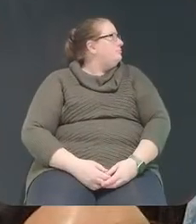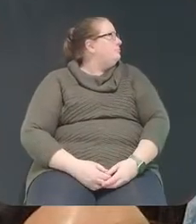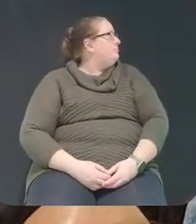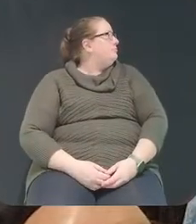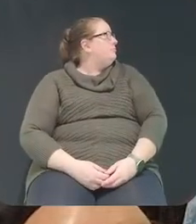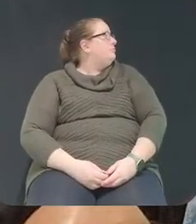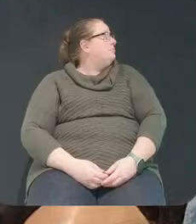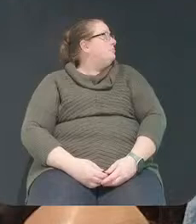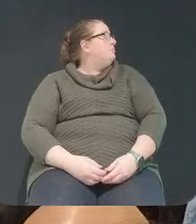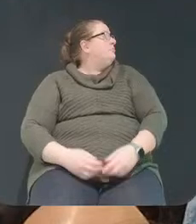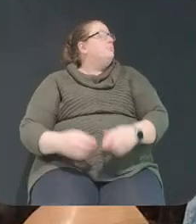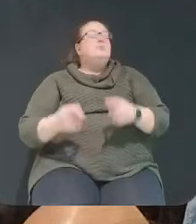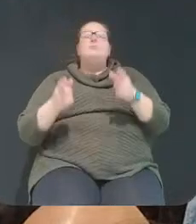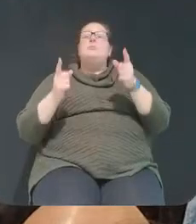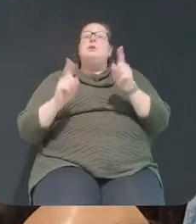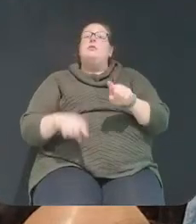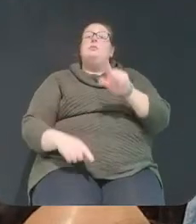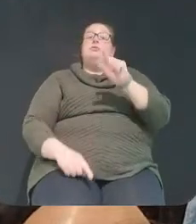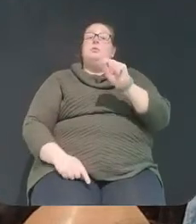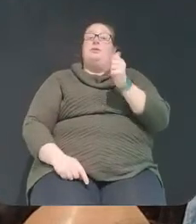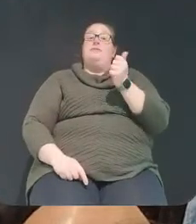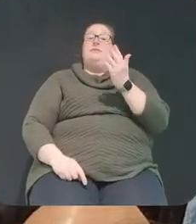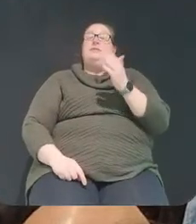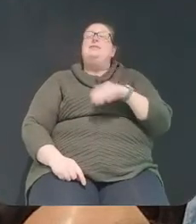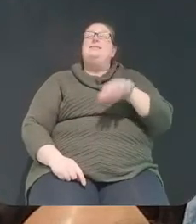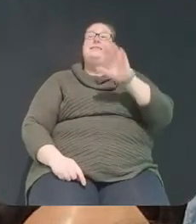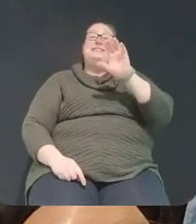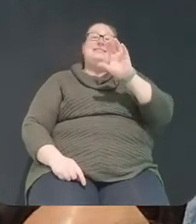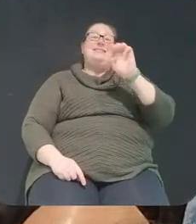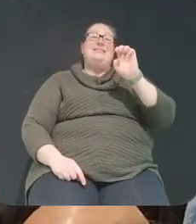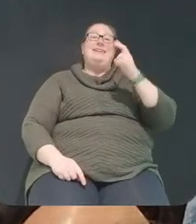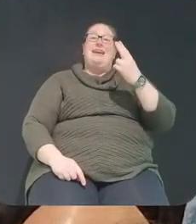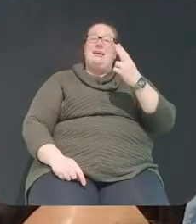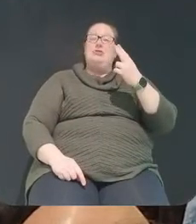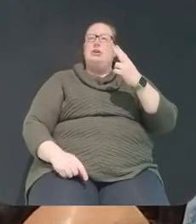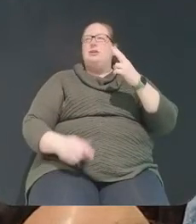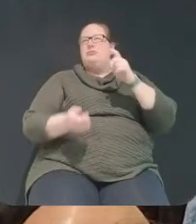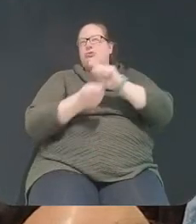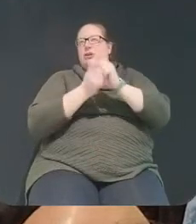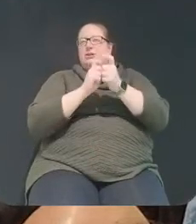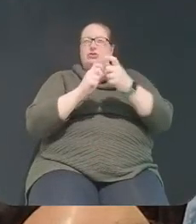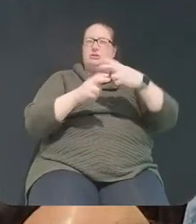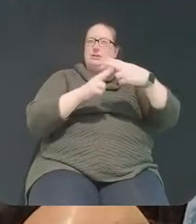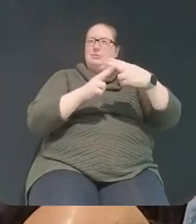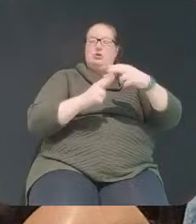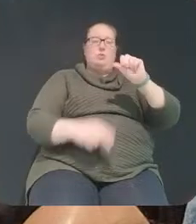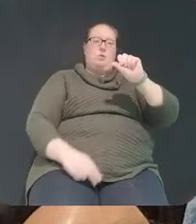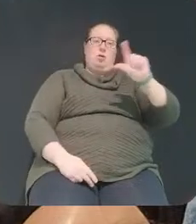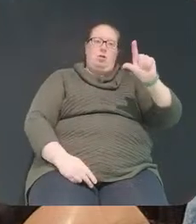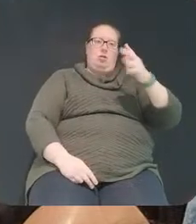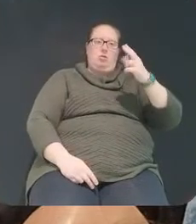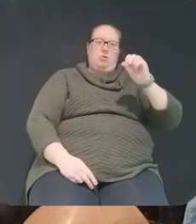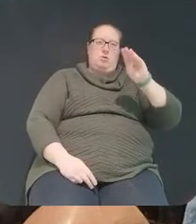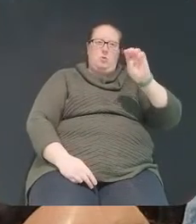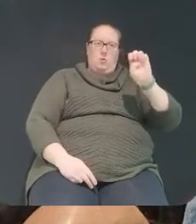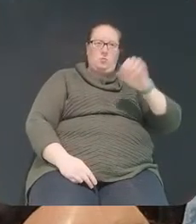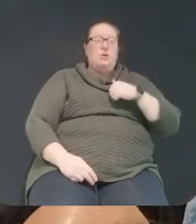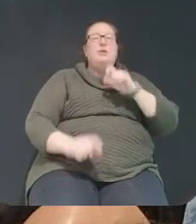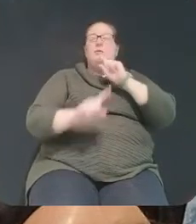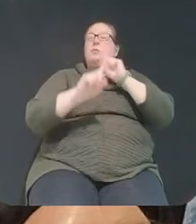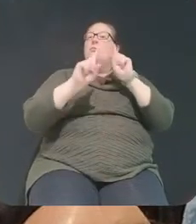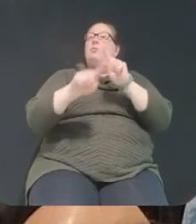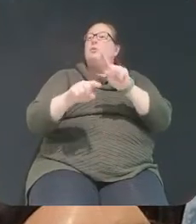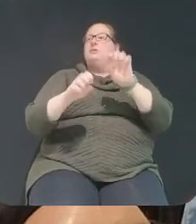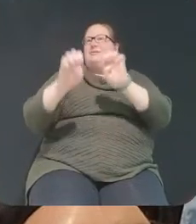When 2015 arrived, the CEH had been rebranded as All Home and released a report evaluating the program's efforts